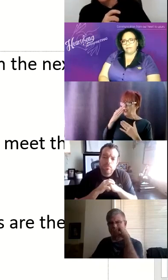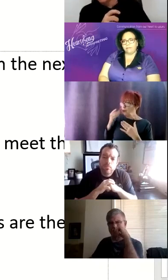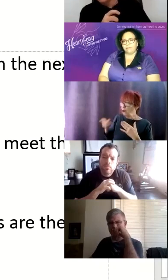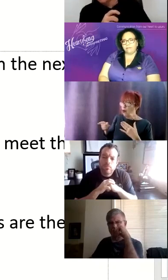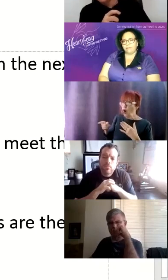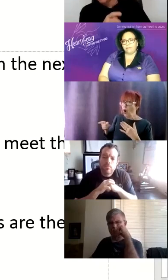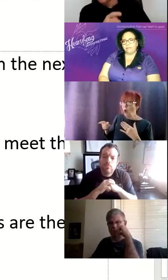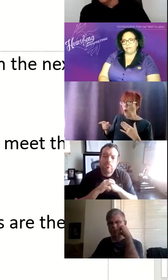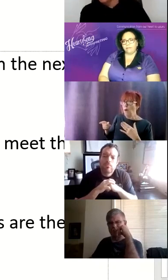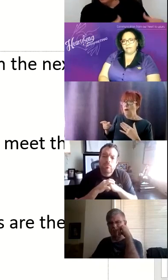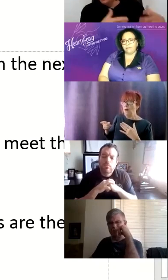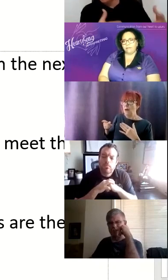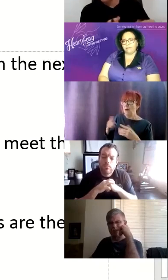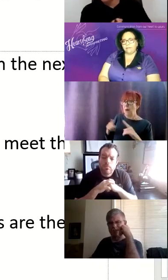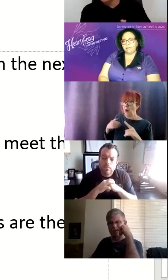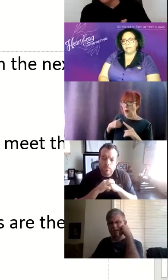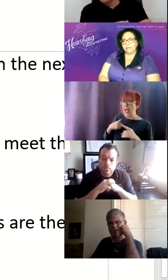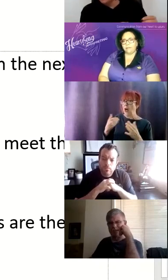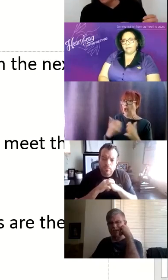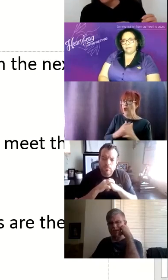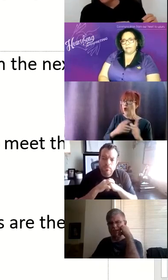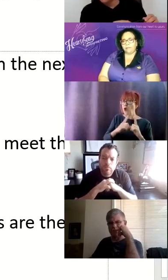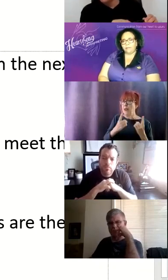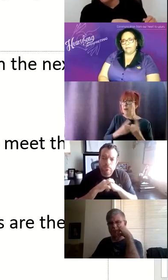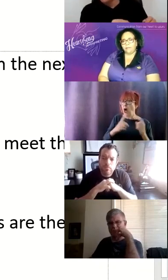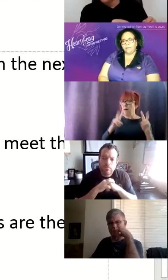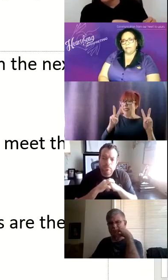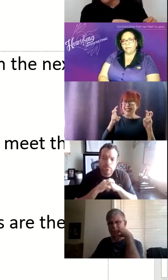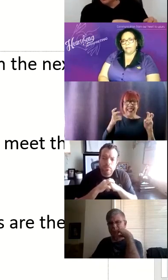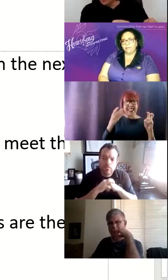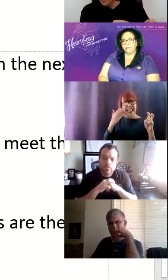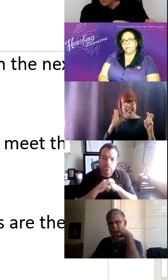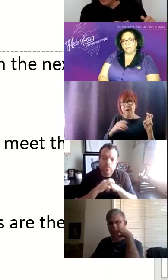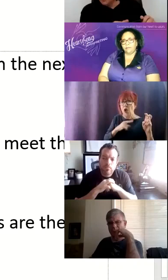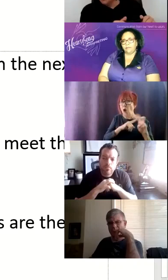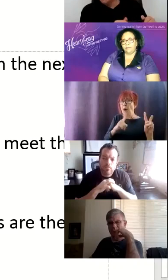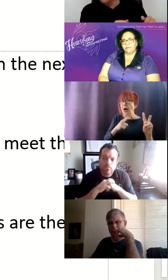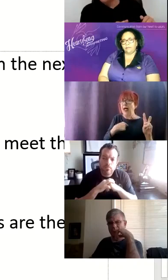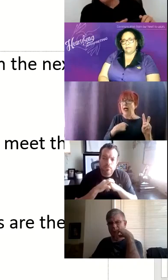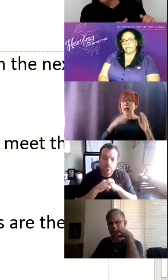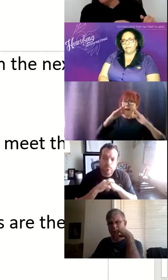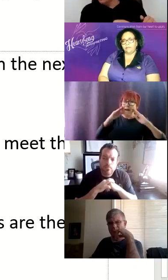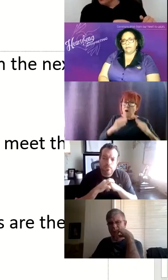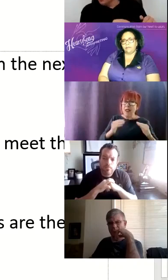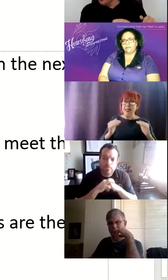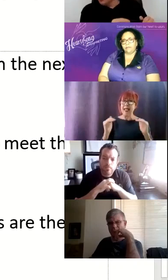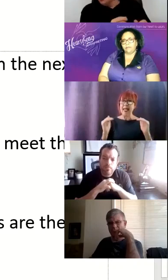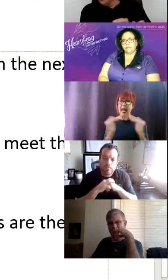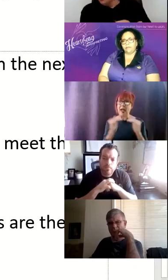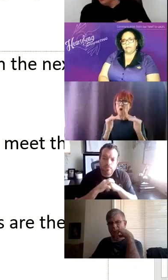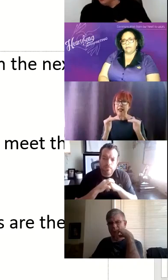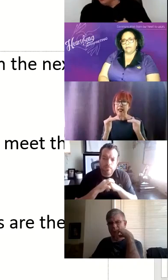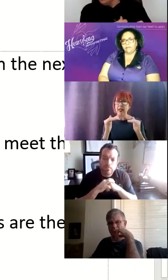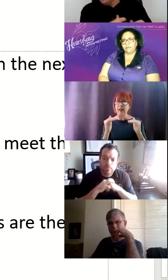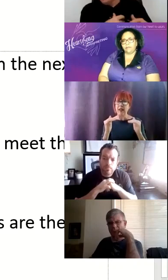is, but we definitely have a new department that's really focusing on equity,